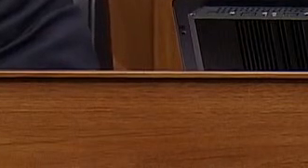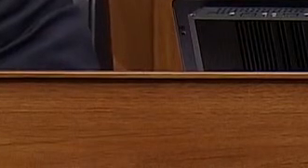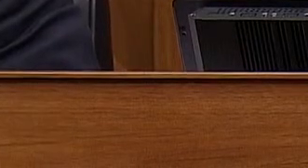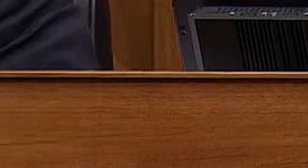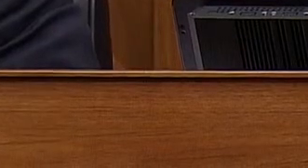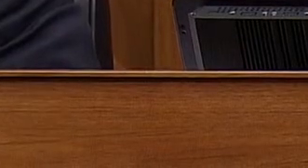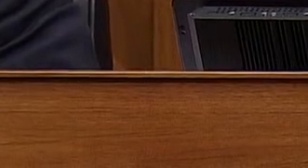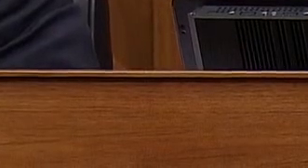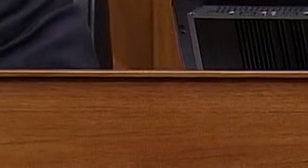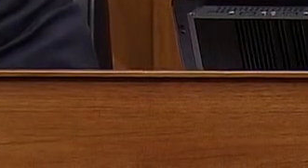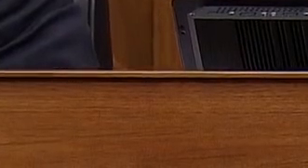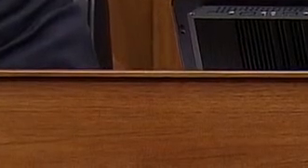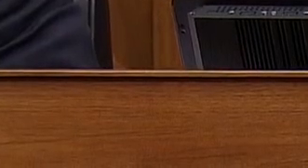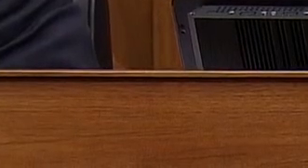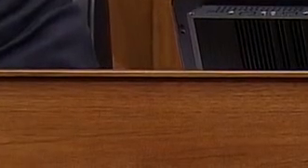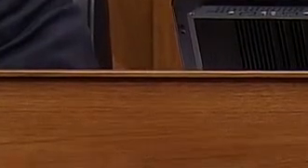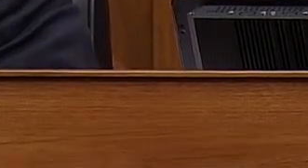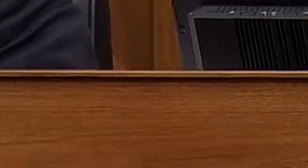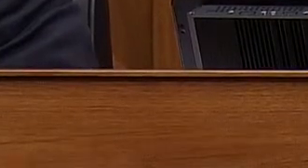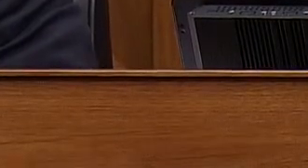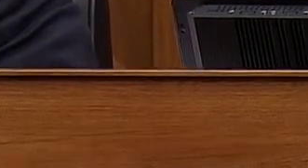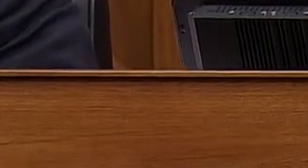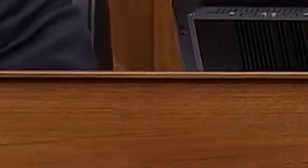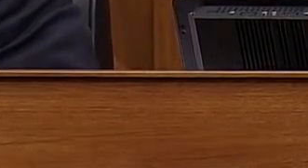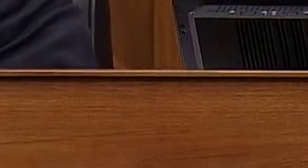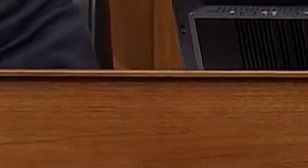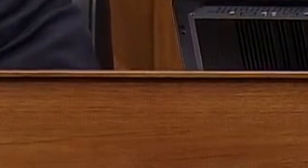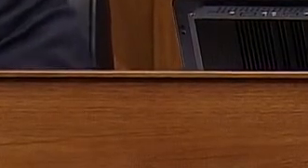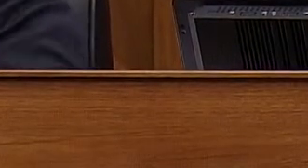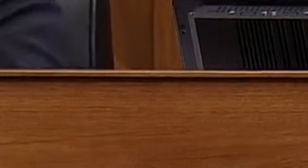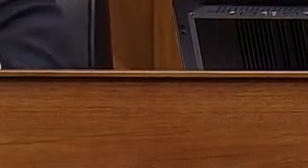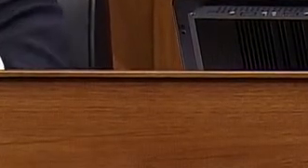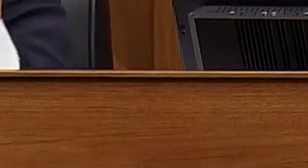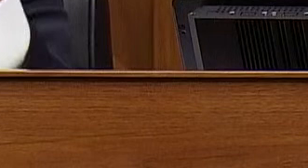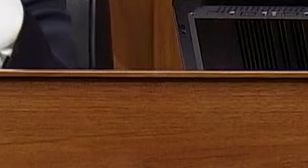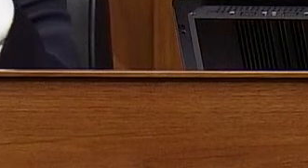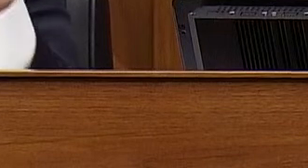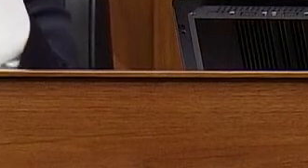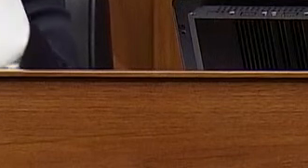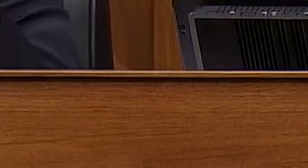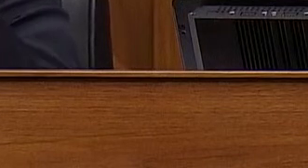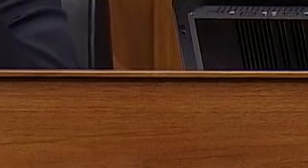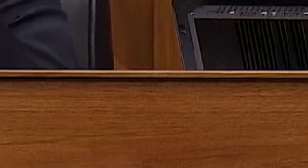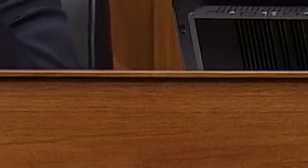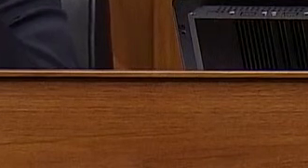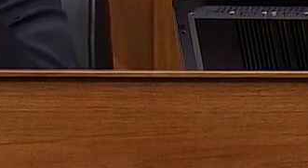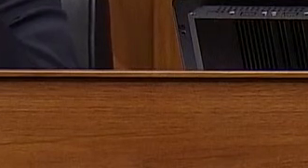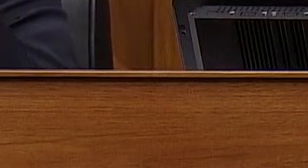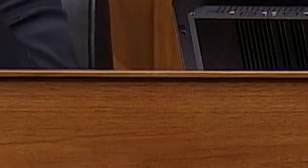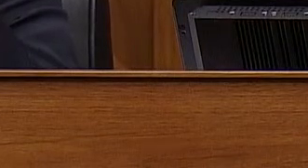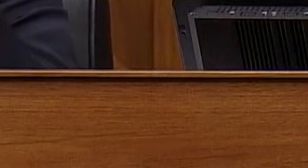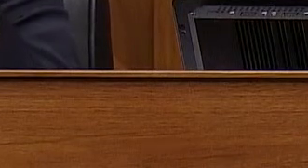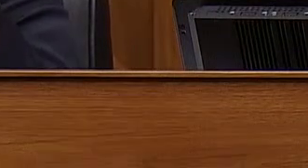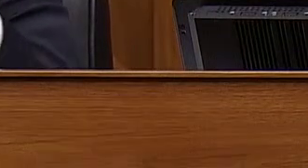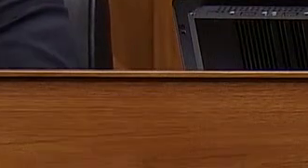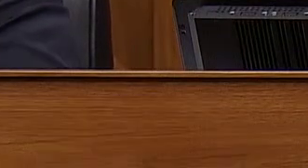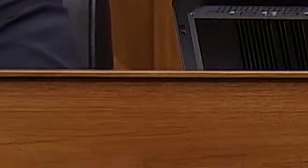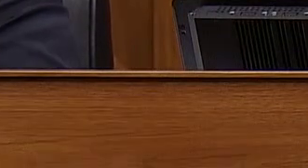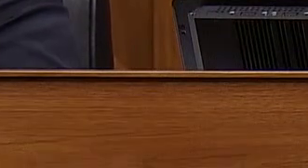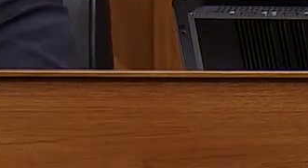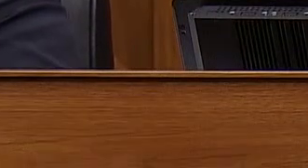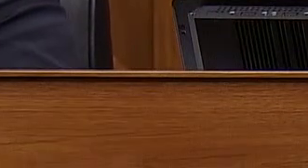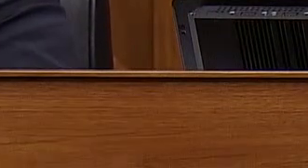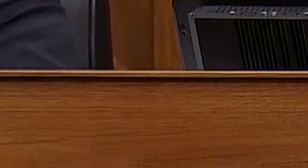amendment, like the U.S. Constitution implies must happen in not one, but 2 places. But